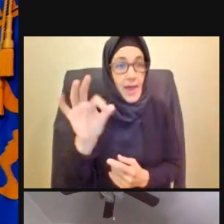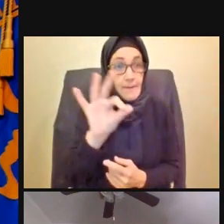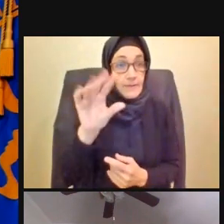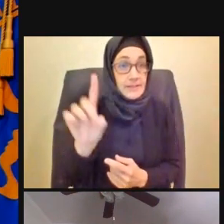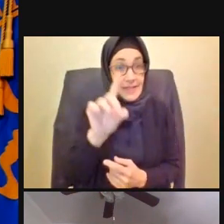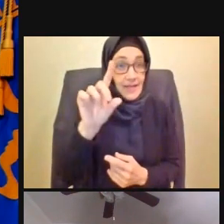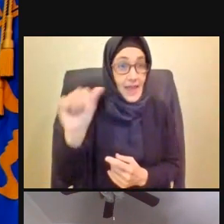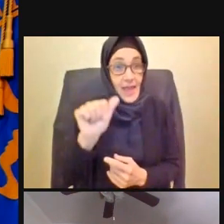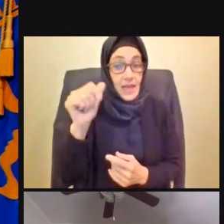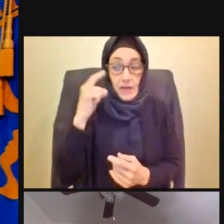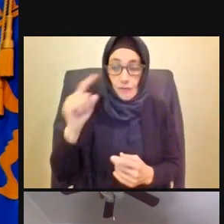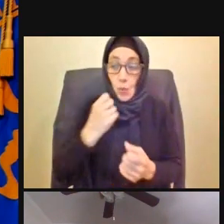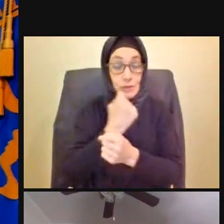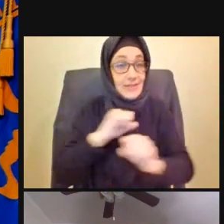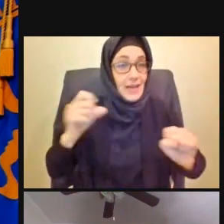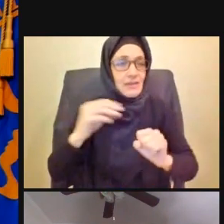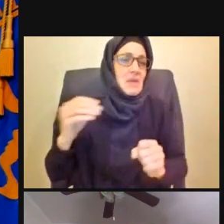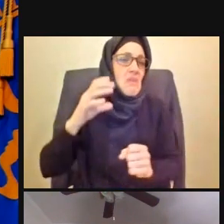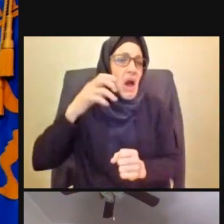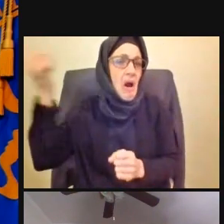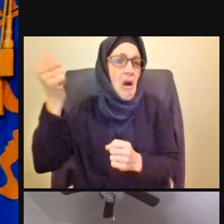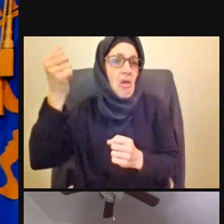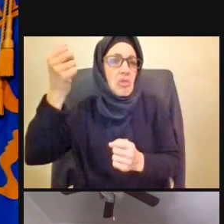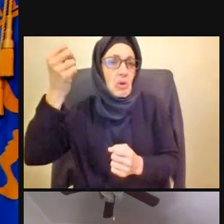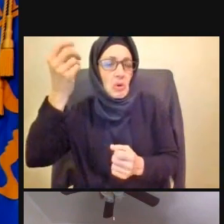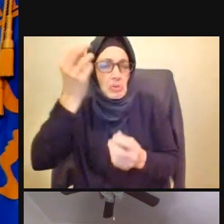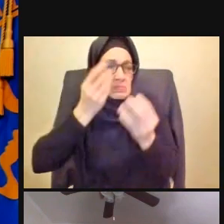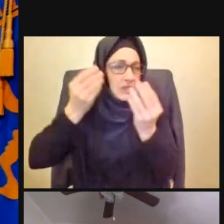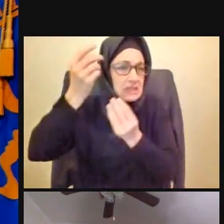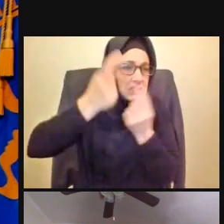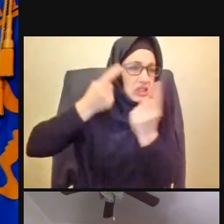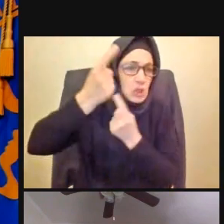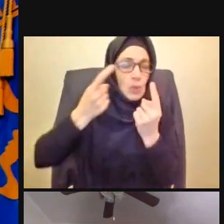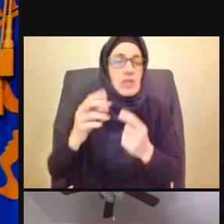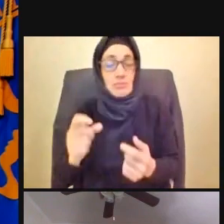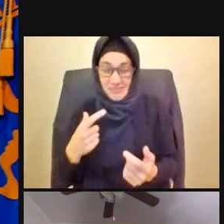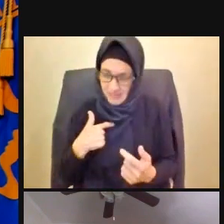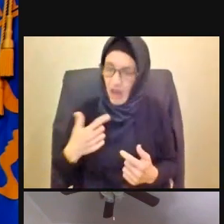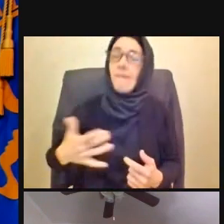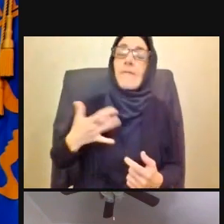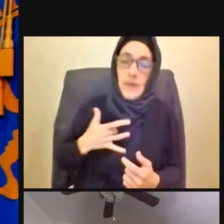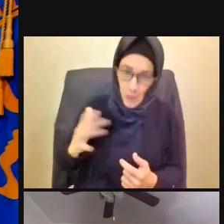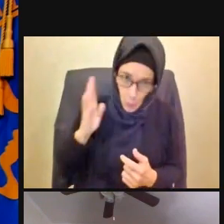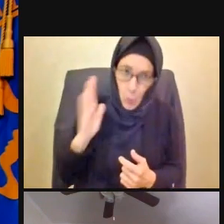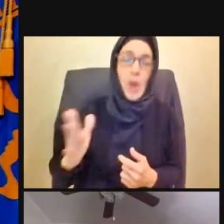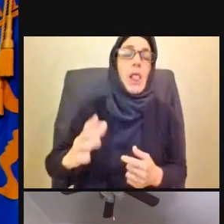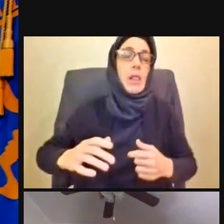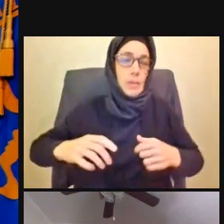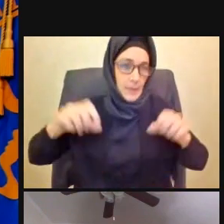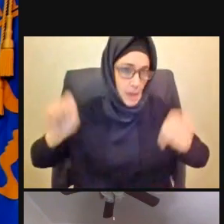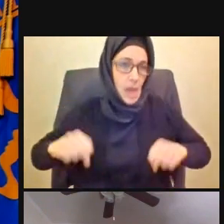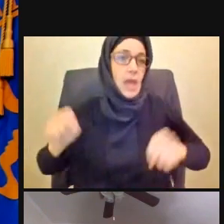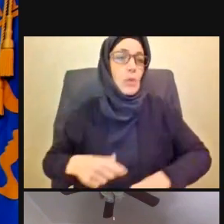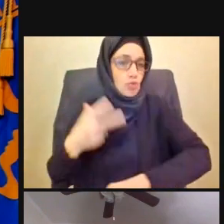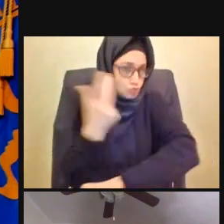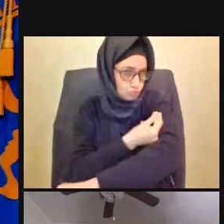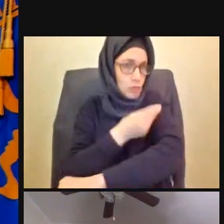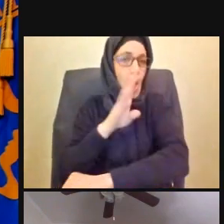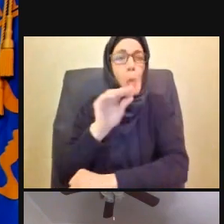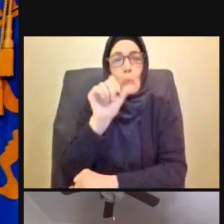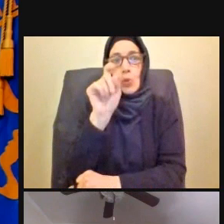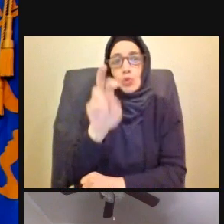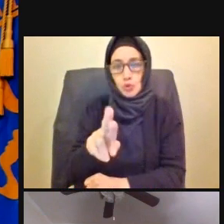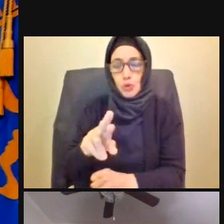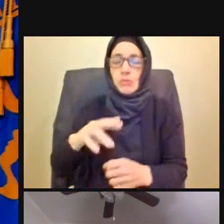to see if in fact, and I ultimately believe that they will be eligible to be able to get boosted once the data are looked